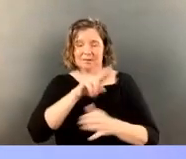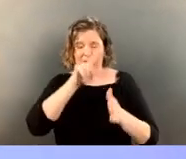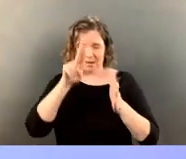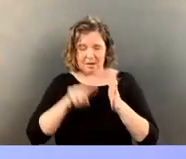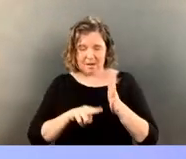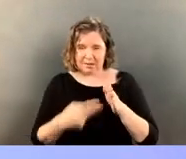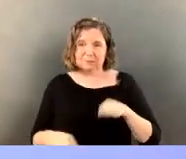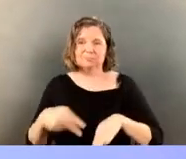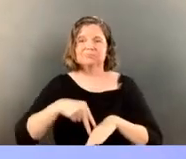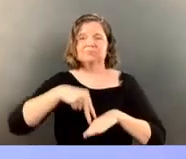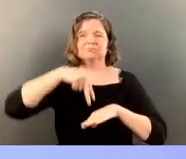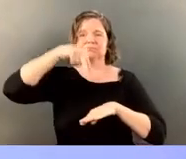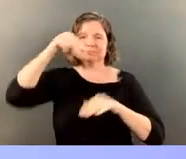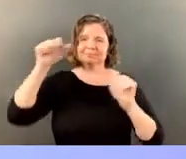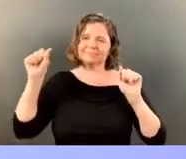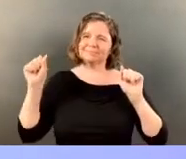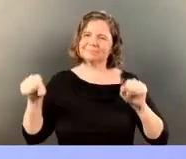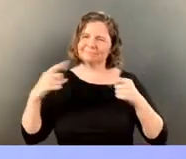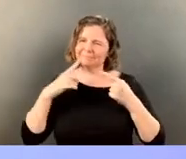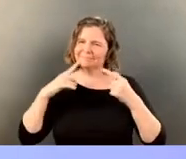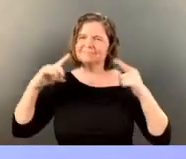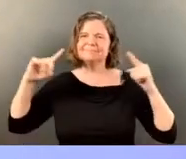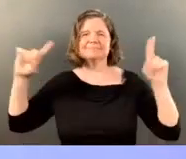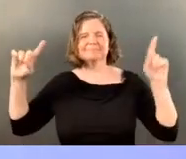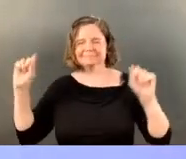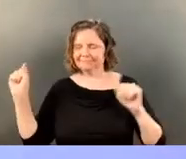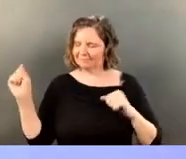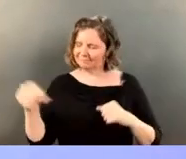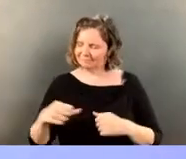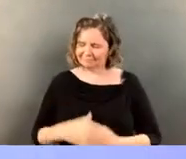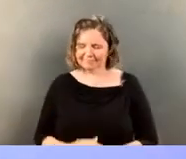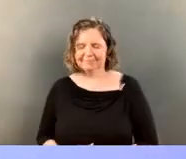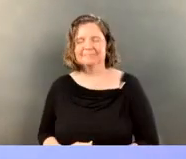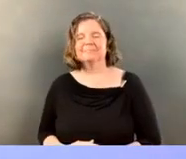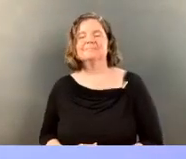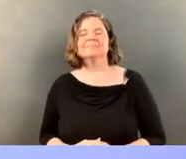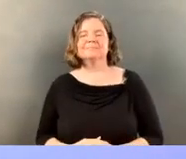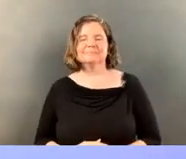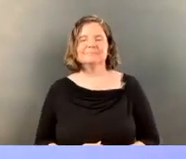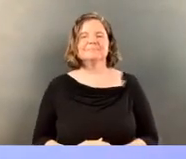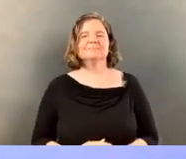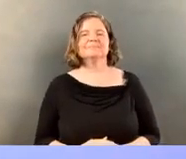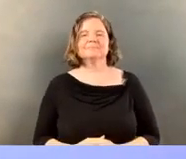There's power that can empty out a grave.